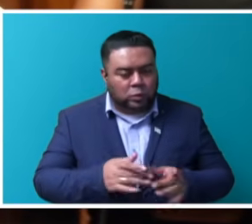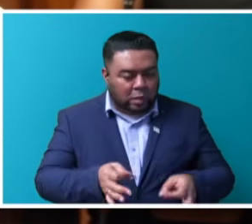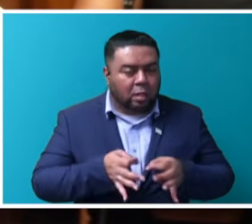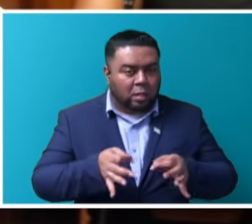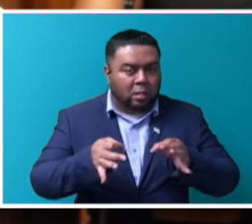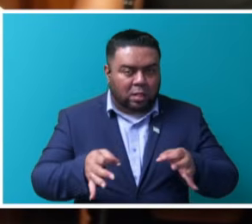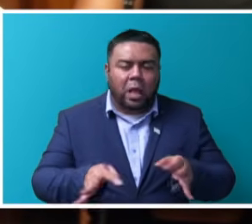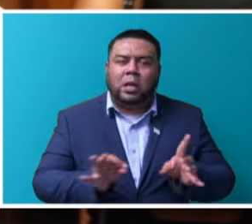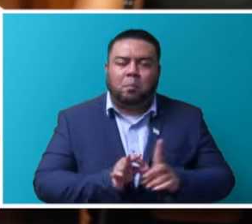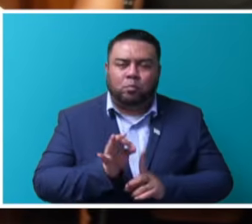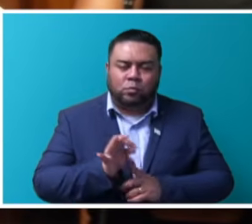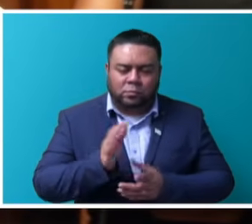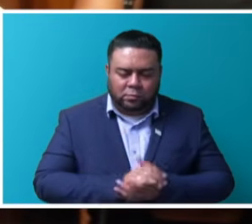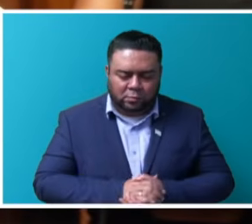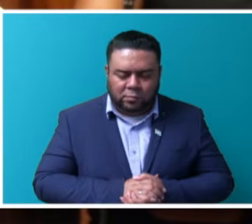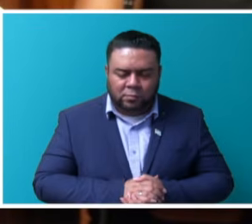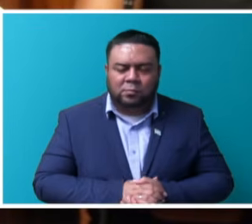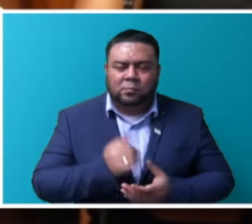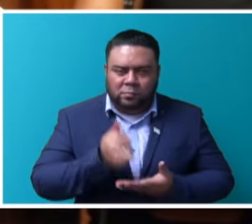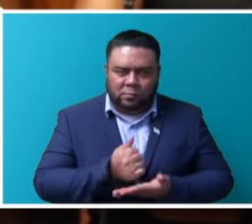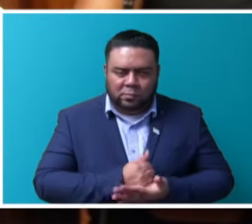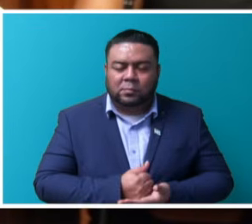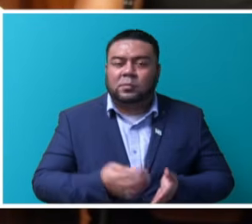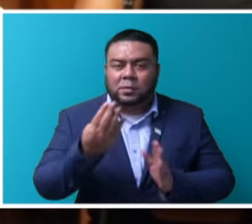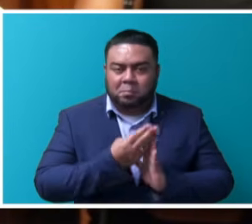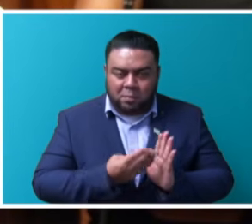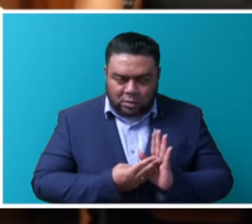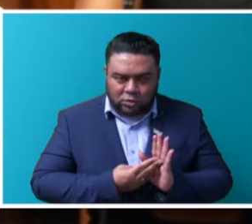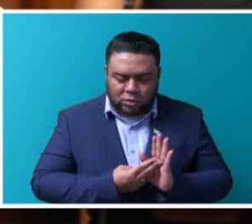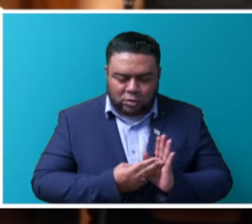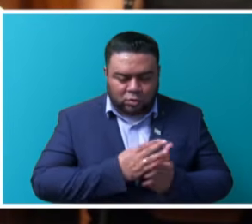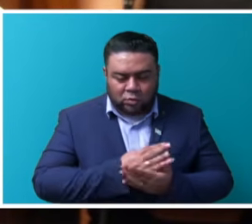and improve efficiency and accountability in budget execution.